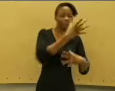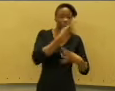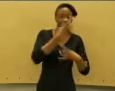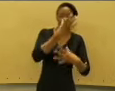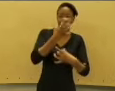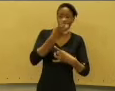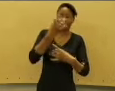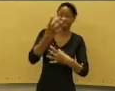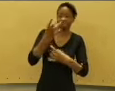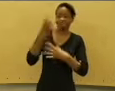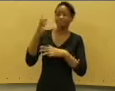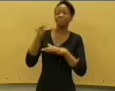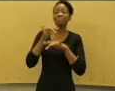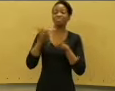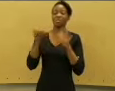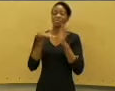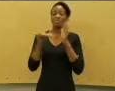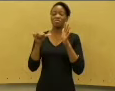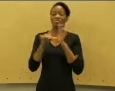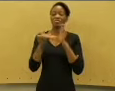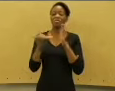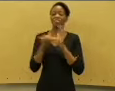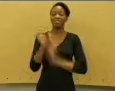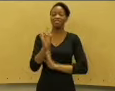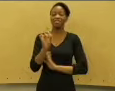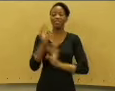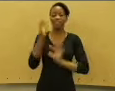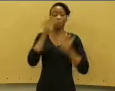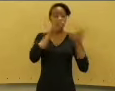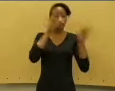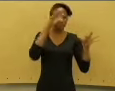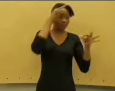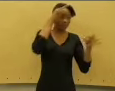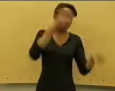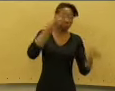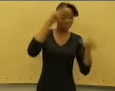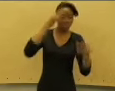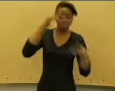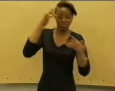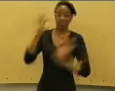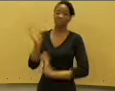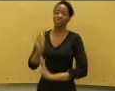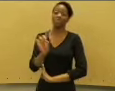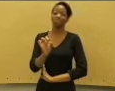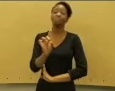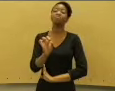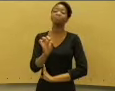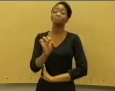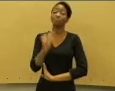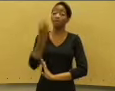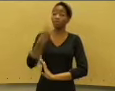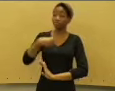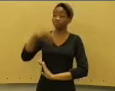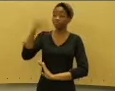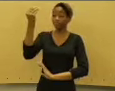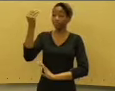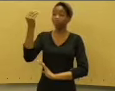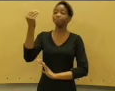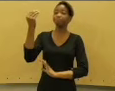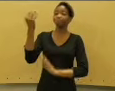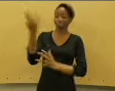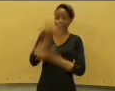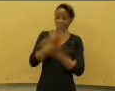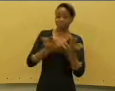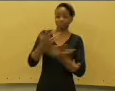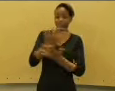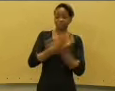people's decision on how they decide to receive it. So I start talking to adults, and if an adult pushes back